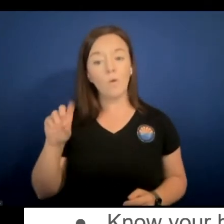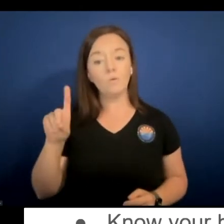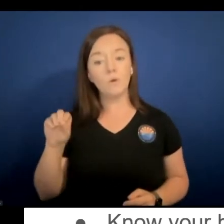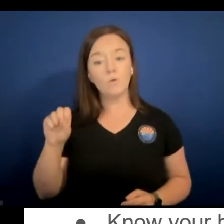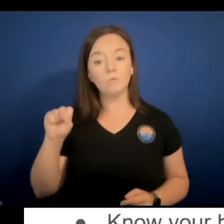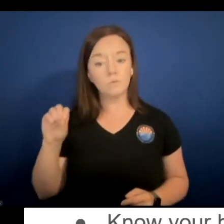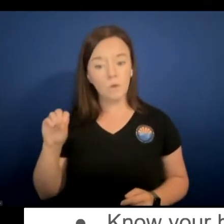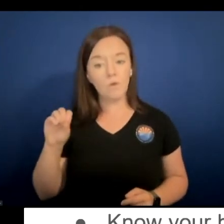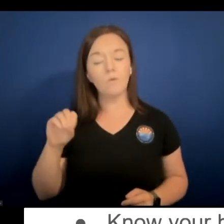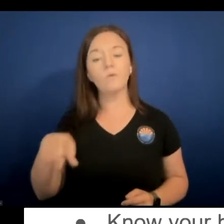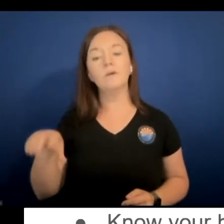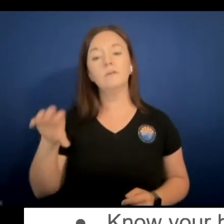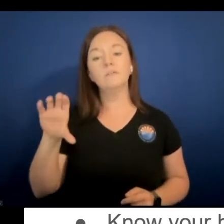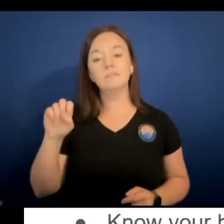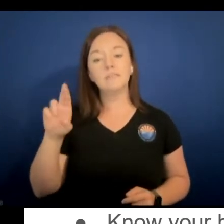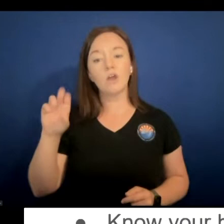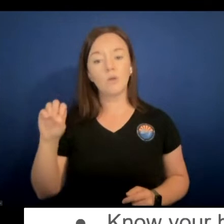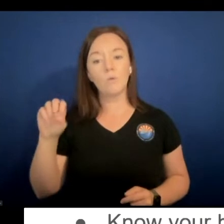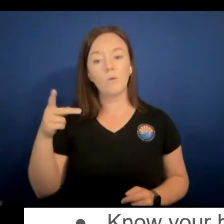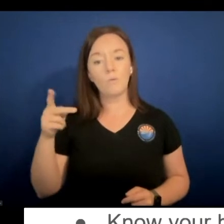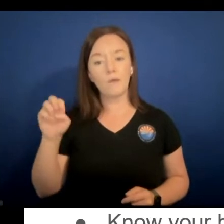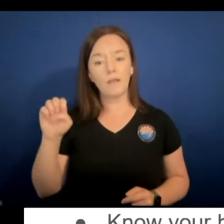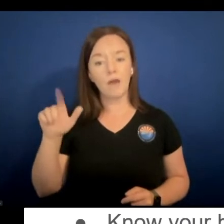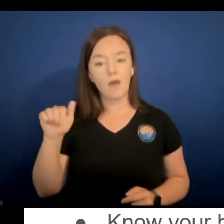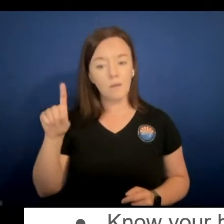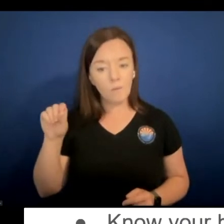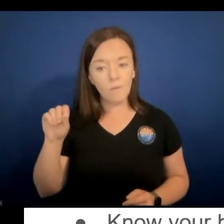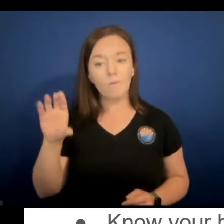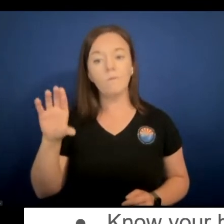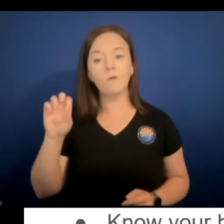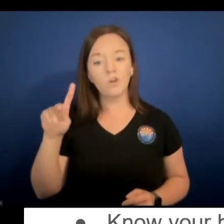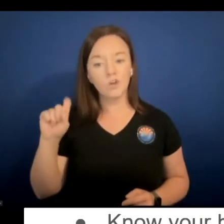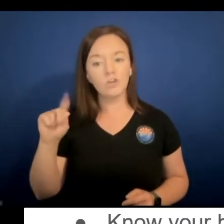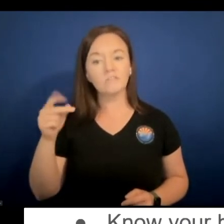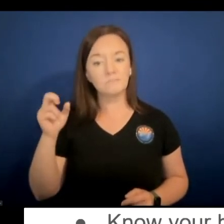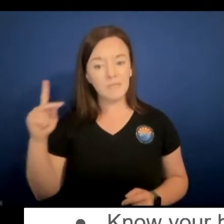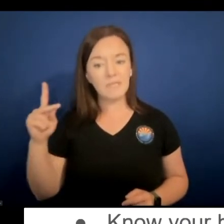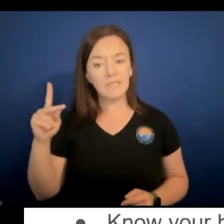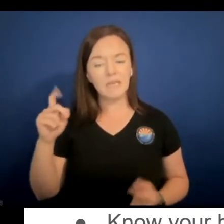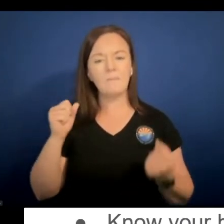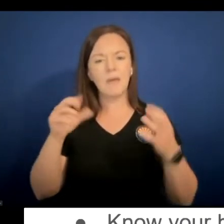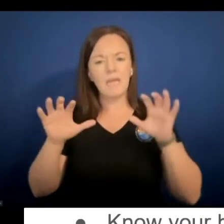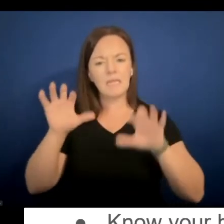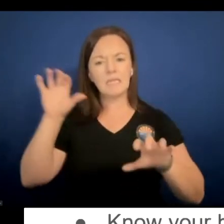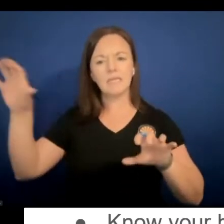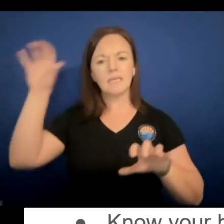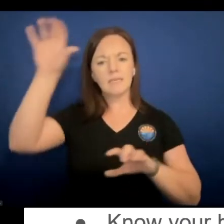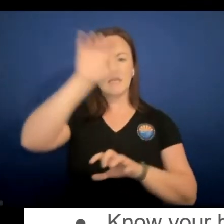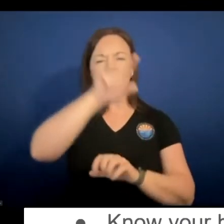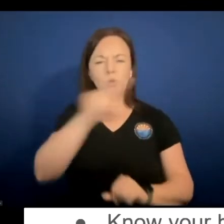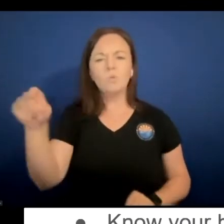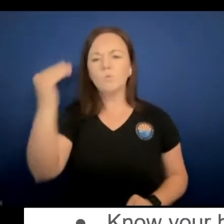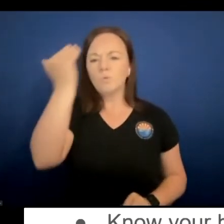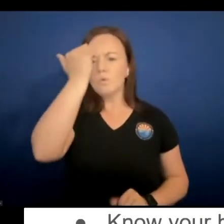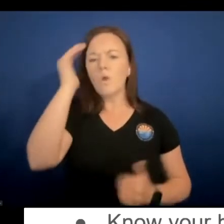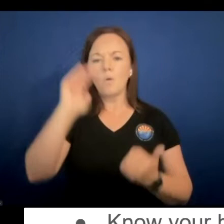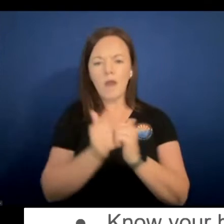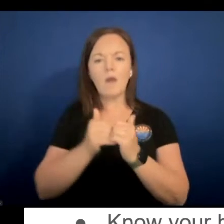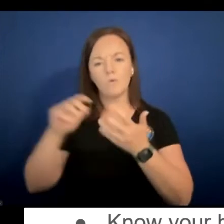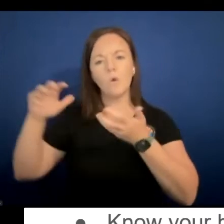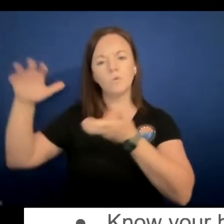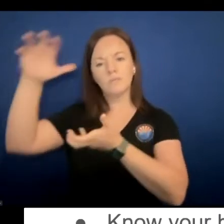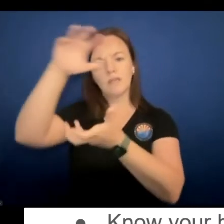areas, Cooks Peak fire area, a lot of the folks know how those clouds move. Be aware and